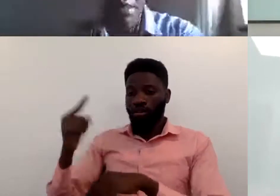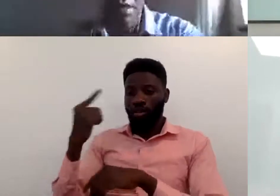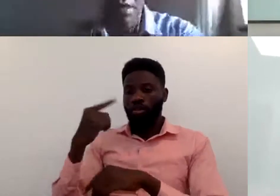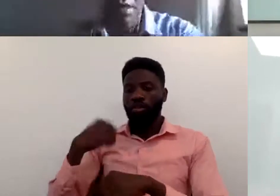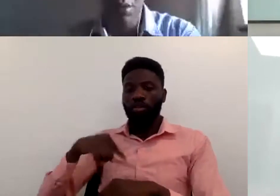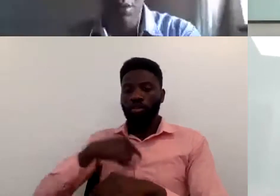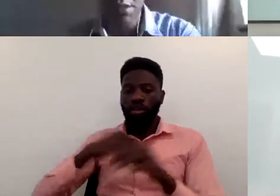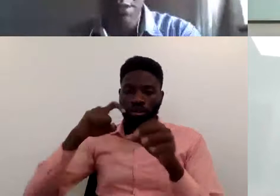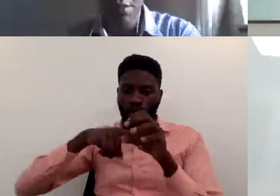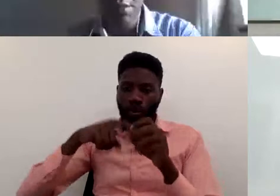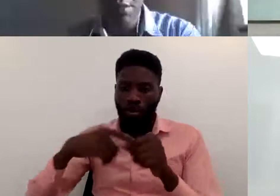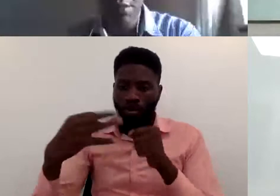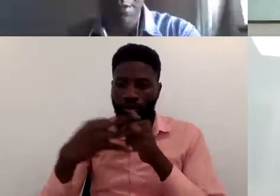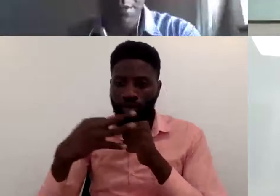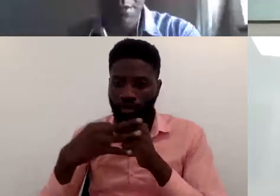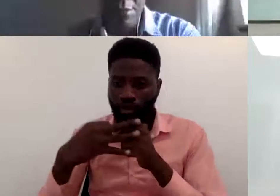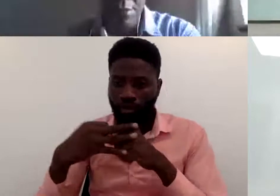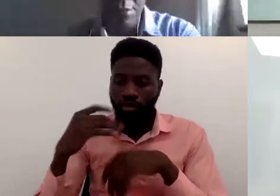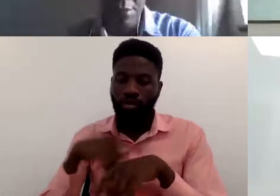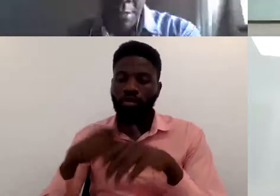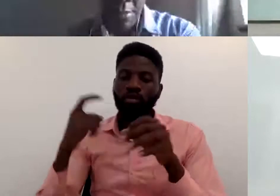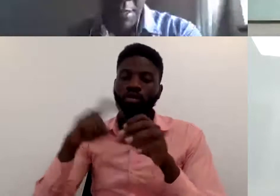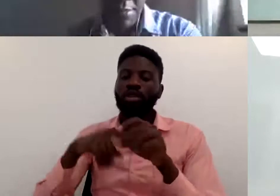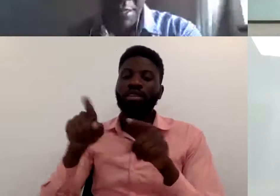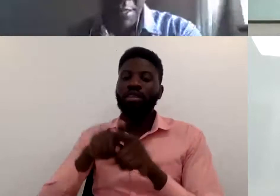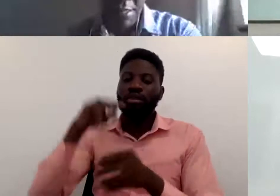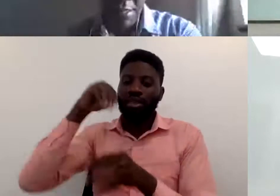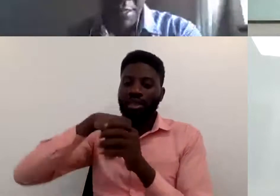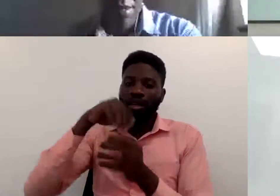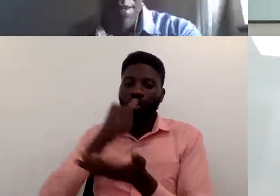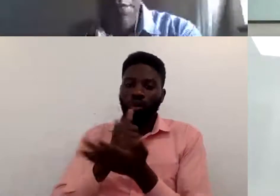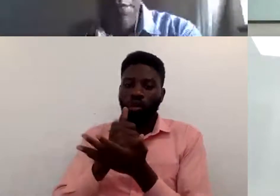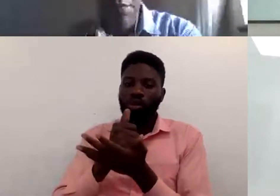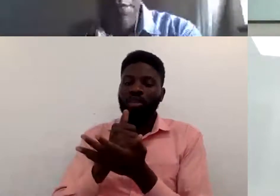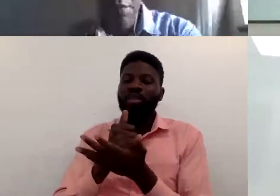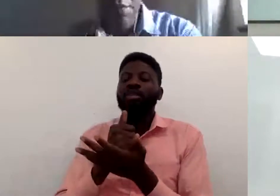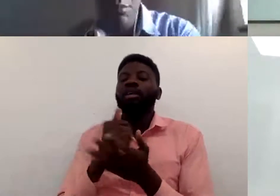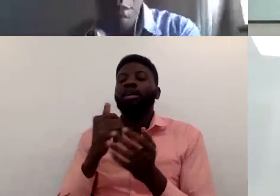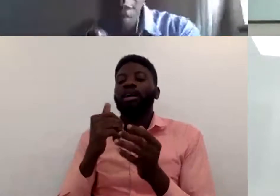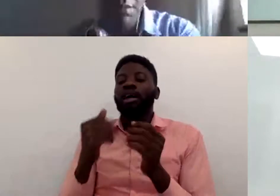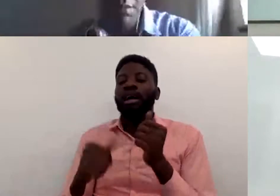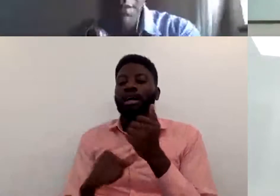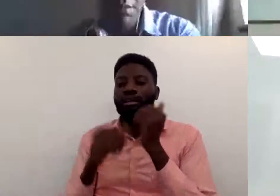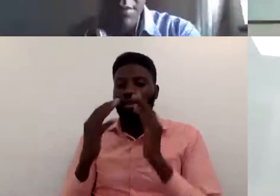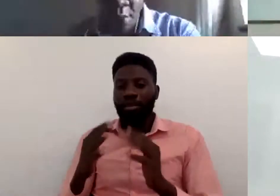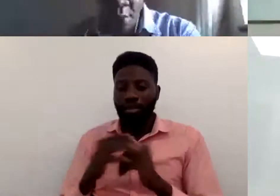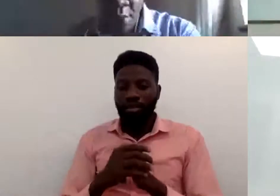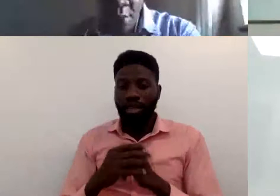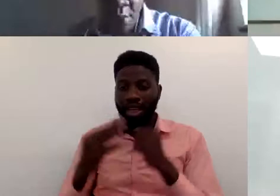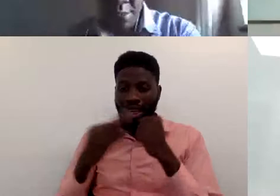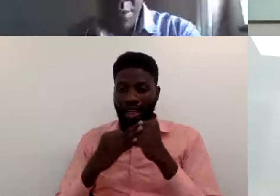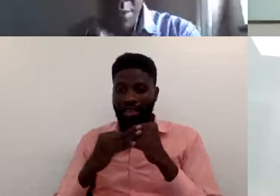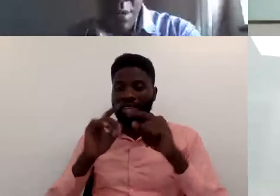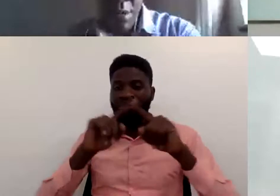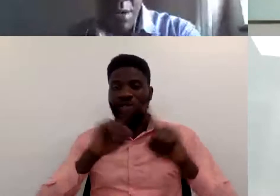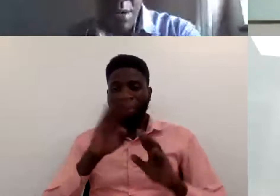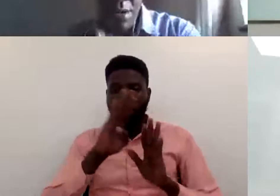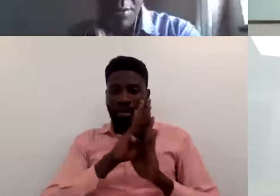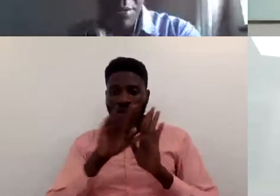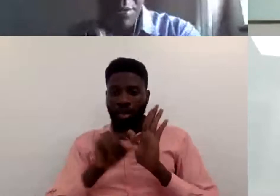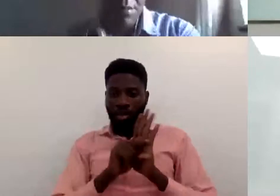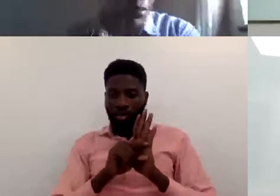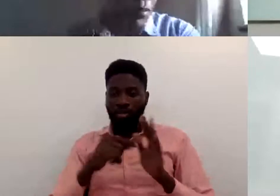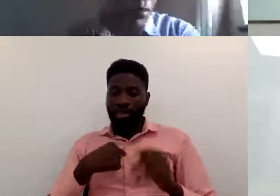And we're joining as internal audit assistants. And surprisingly, 8 of us came from different backgrounds. When I say